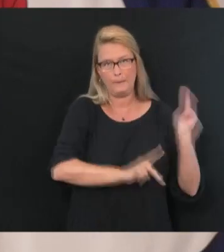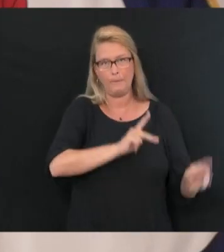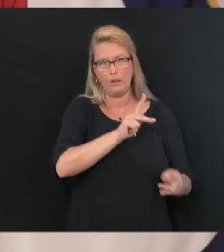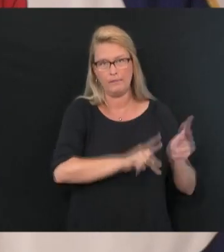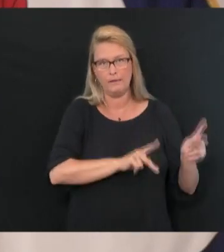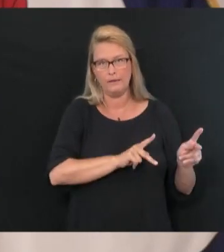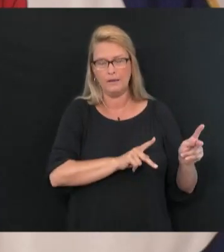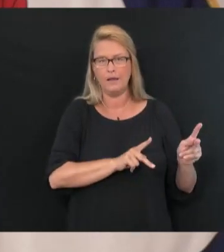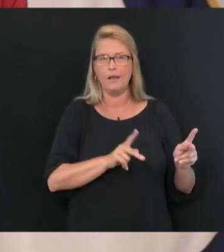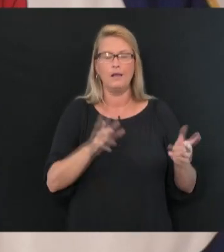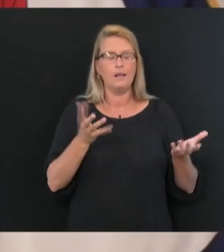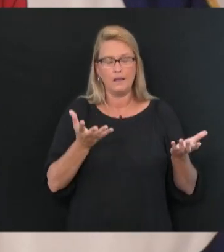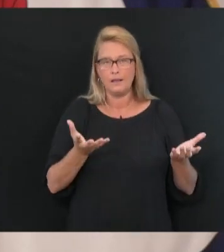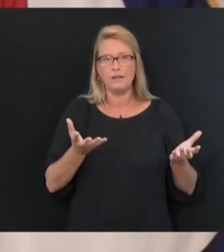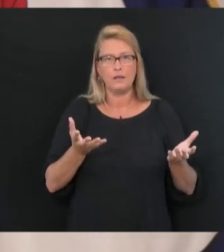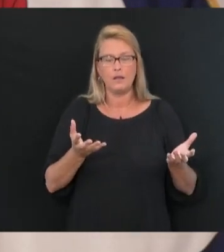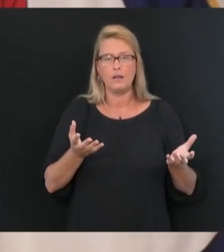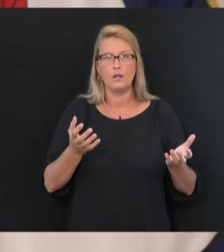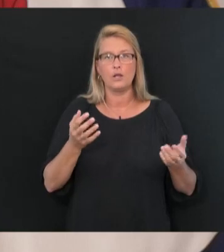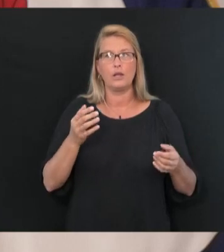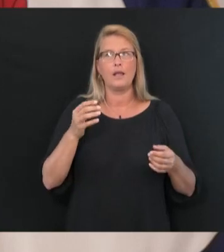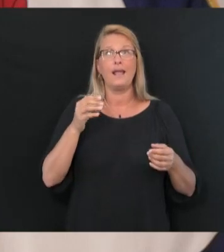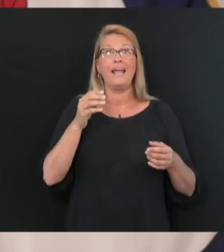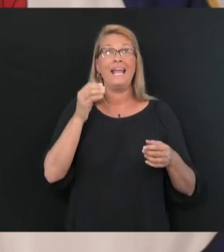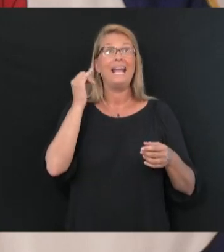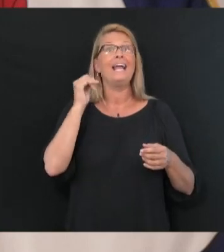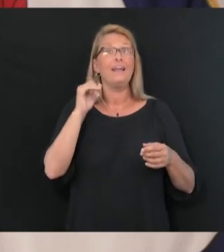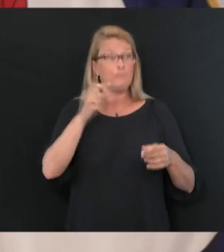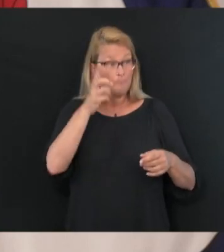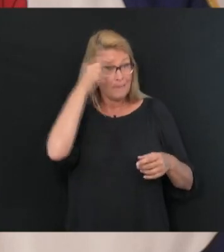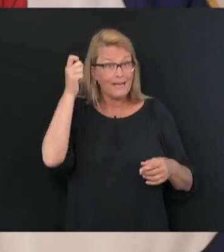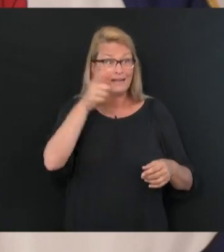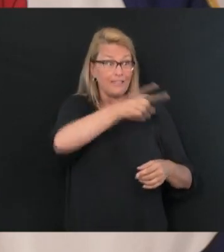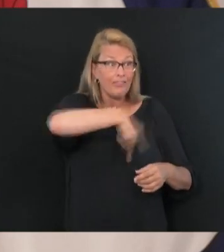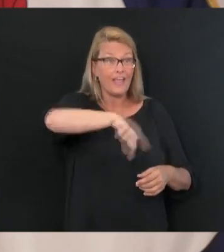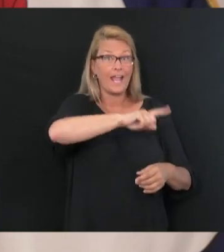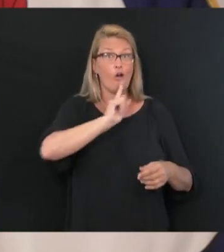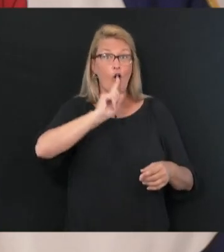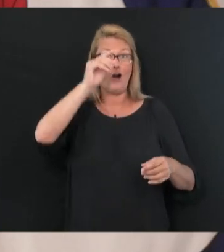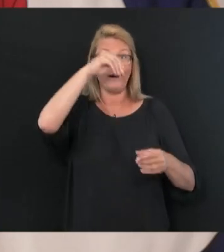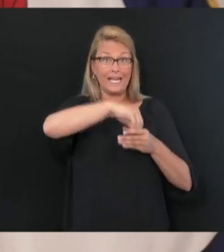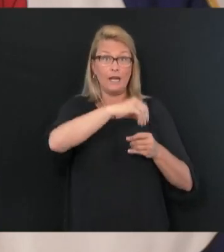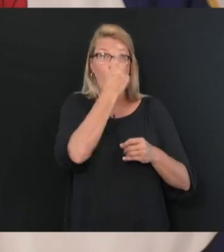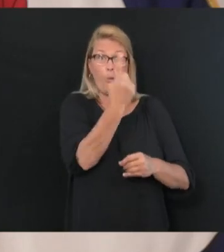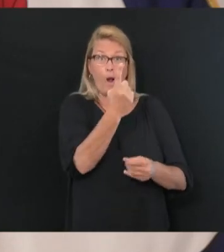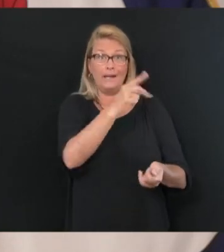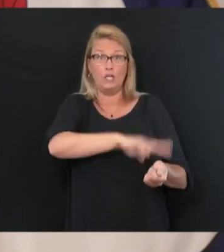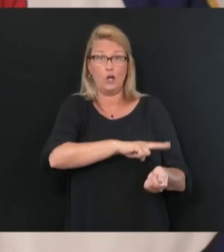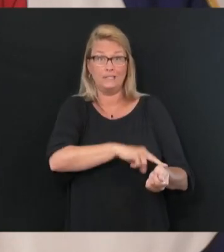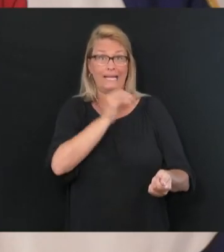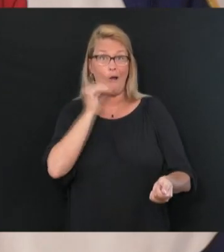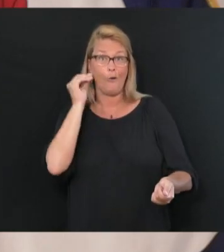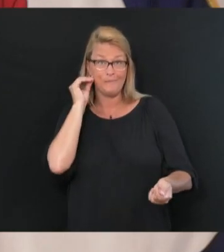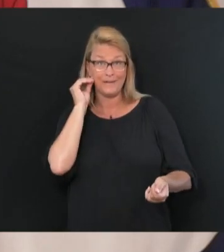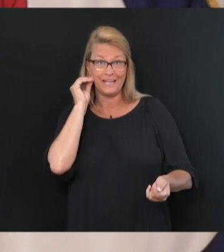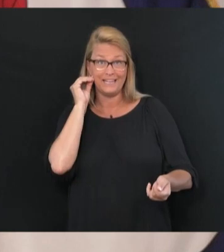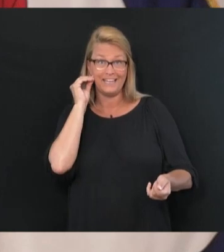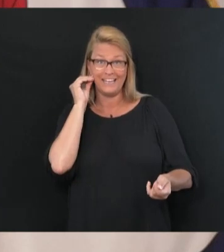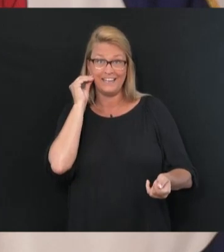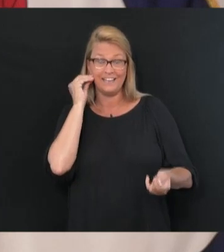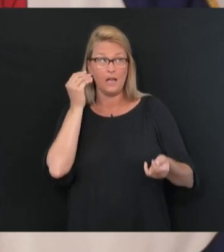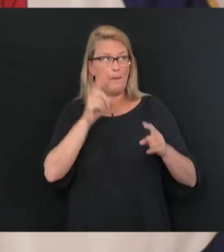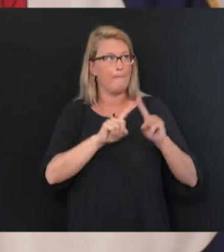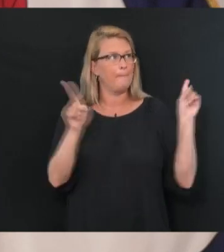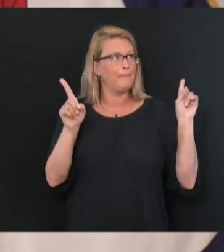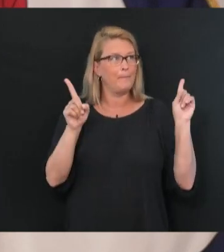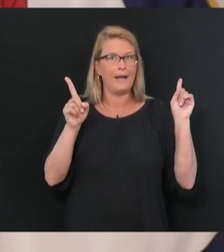although they are at one nursing home, and they got this at one nursing home, yet they